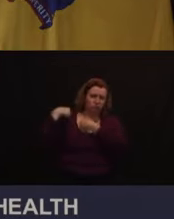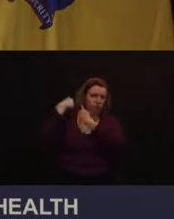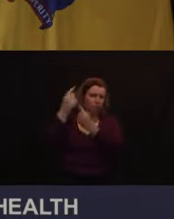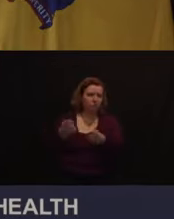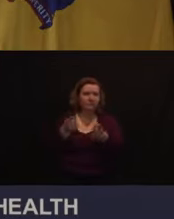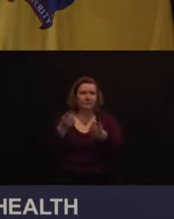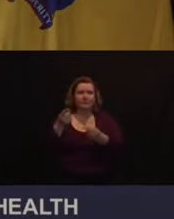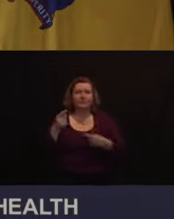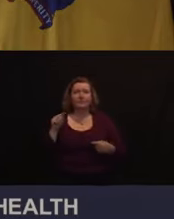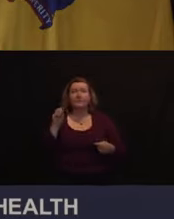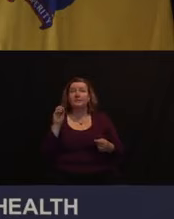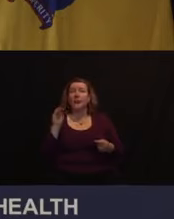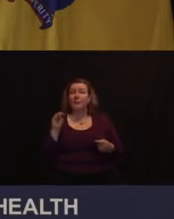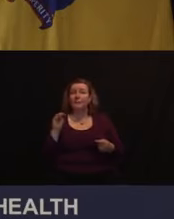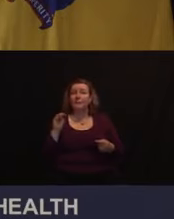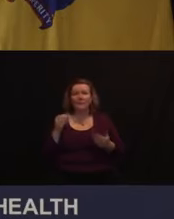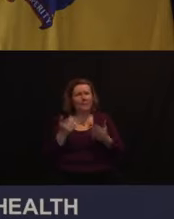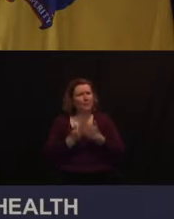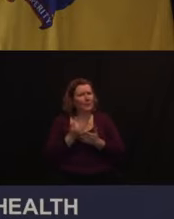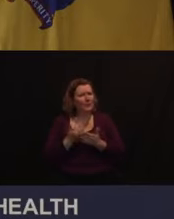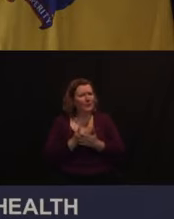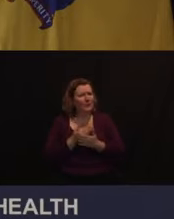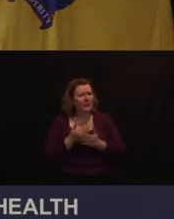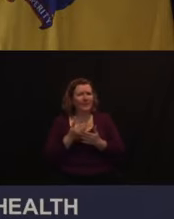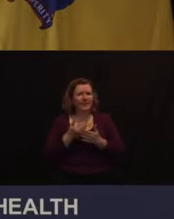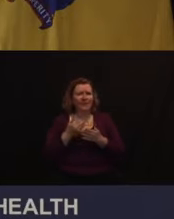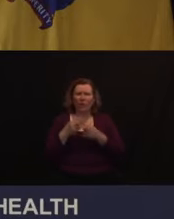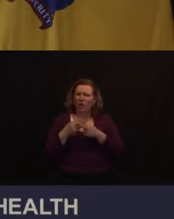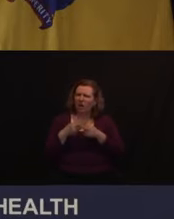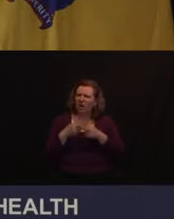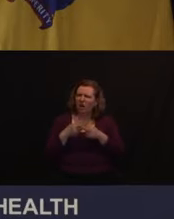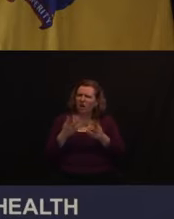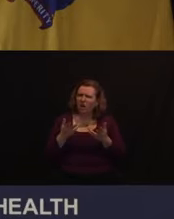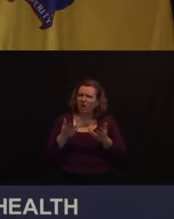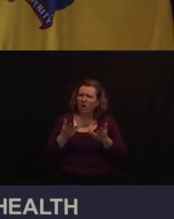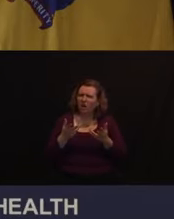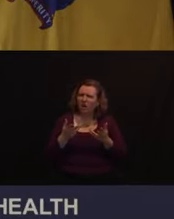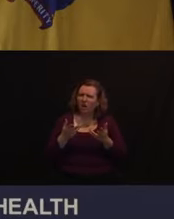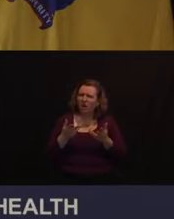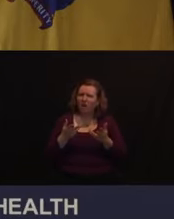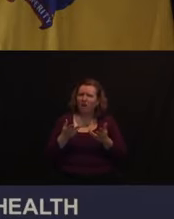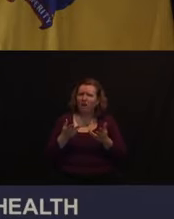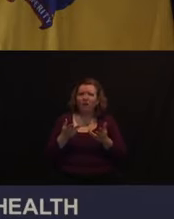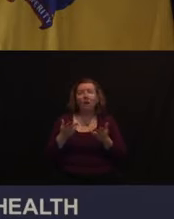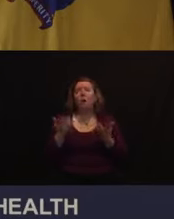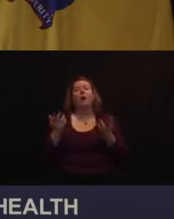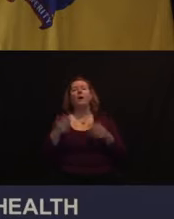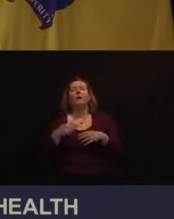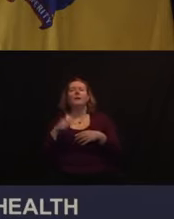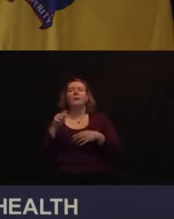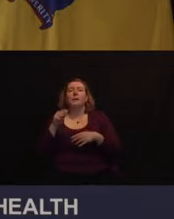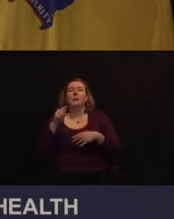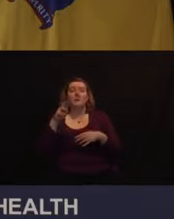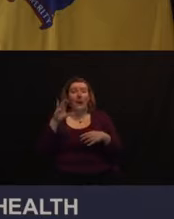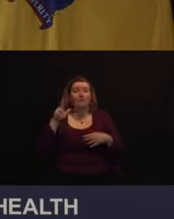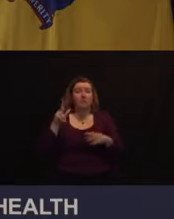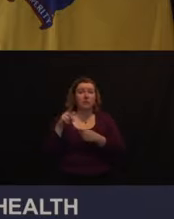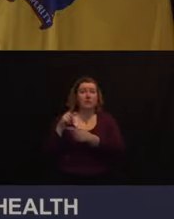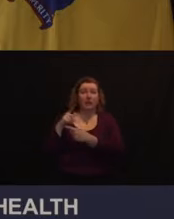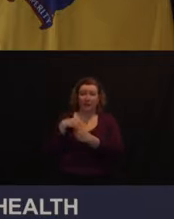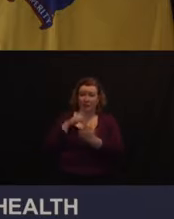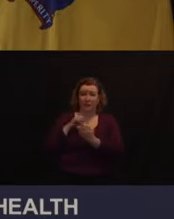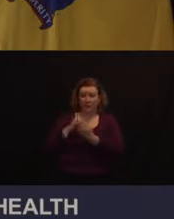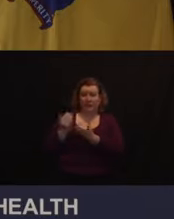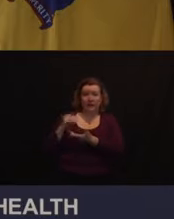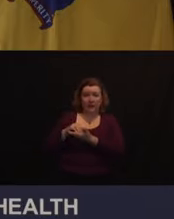in. Is he acting or is he acting for now? But just really, and Patrick, if I see Patrick again, I think I'm going to suggest